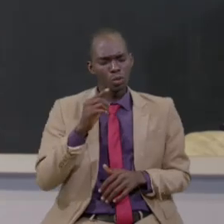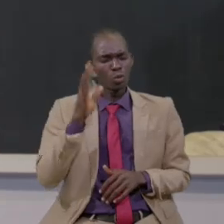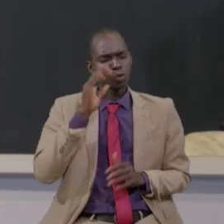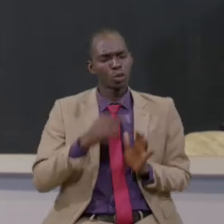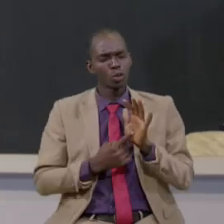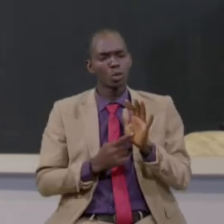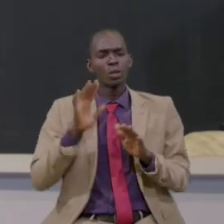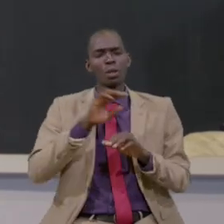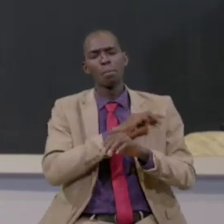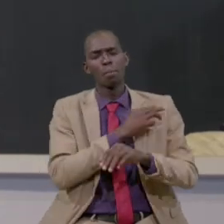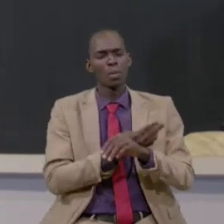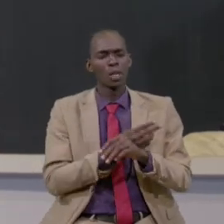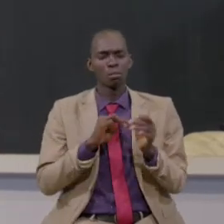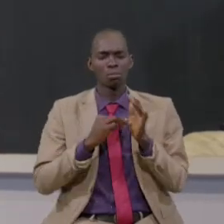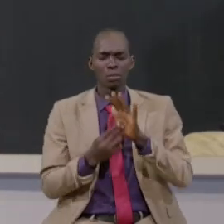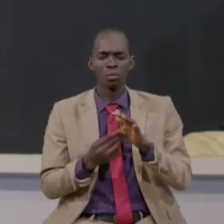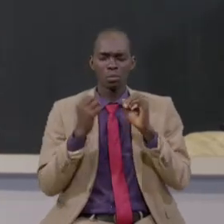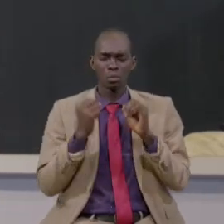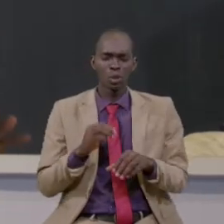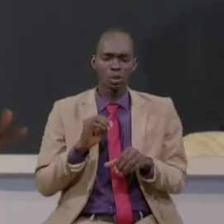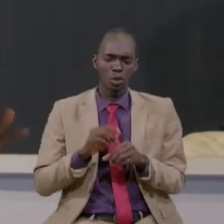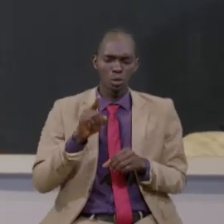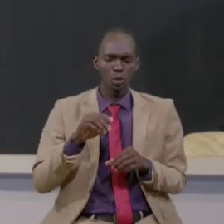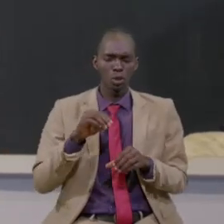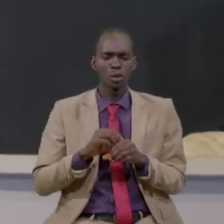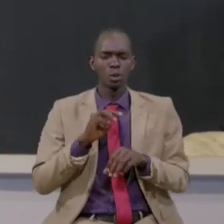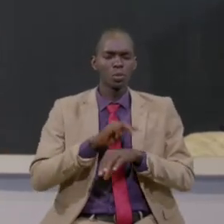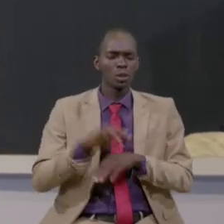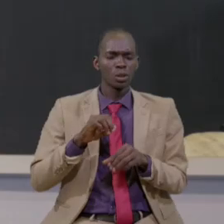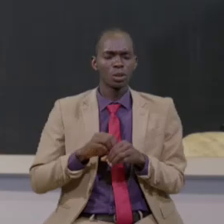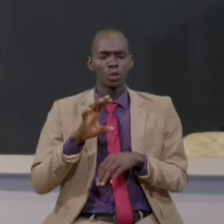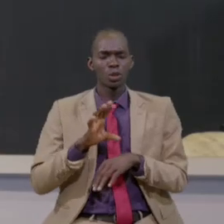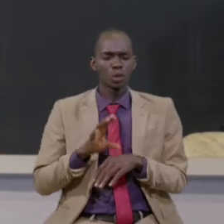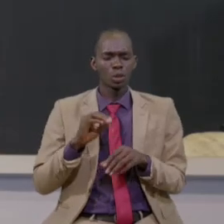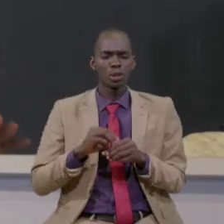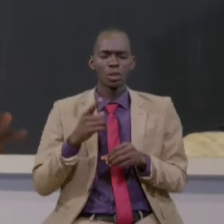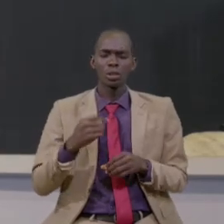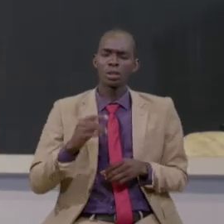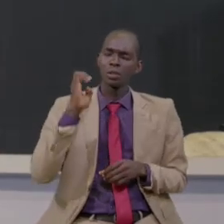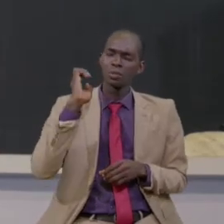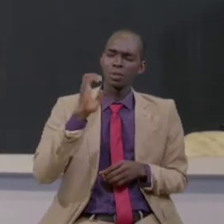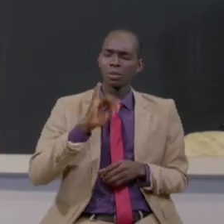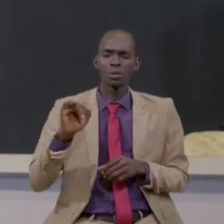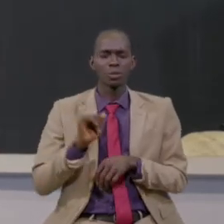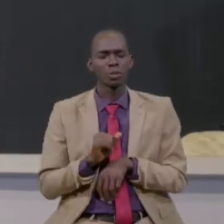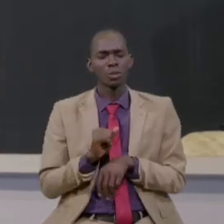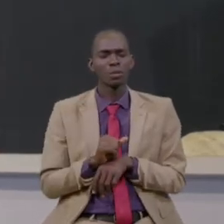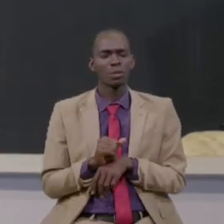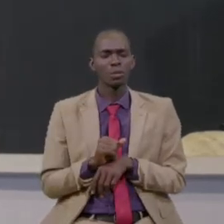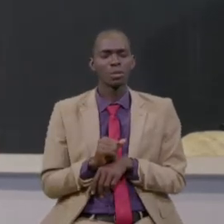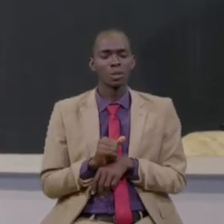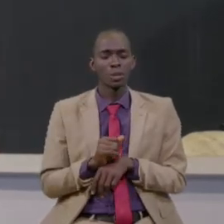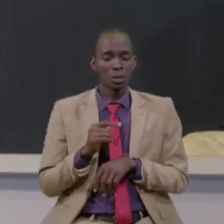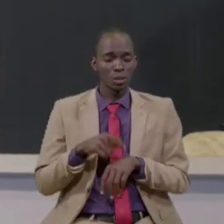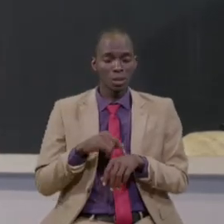ministry, in your church, in the evangelistic field. The time has now come. The keys in